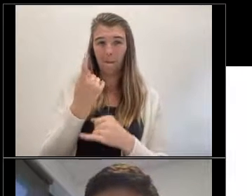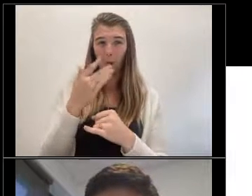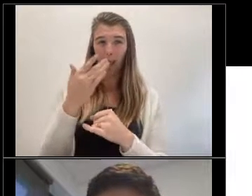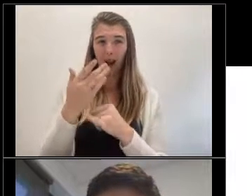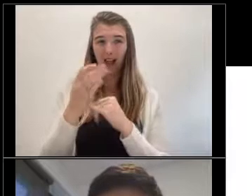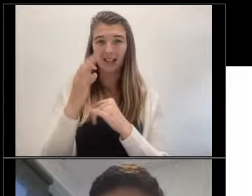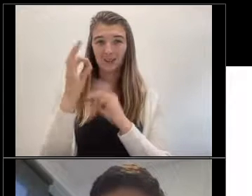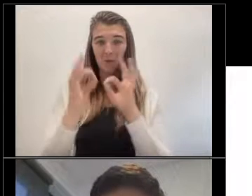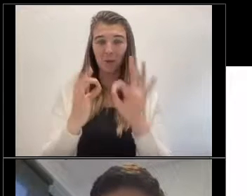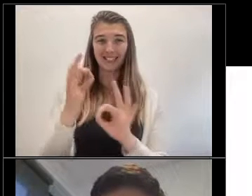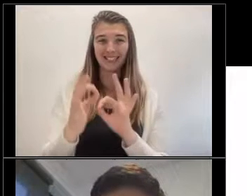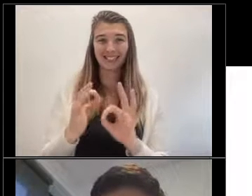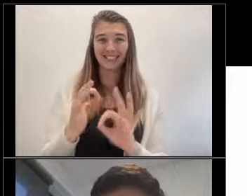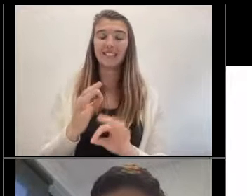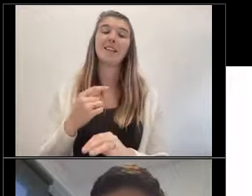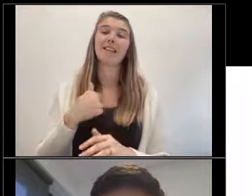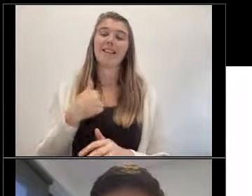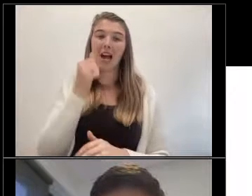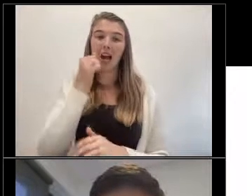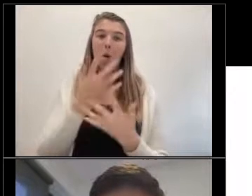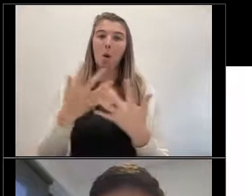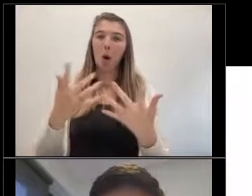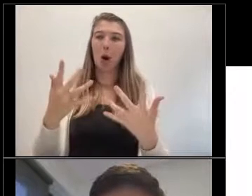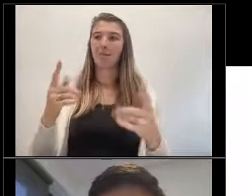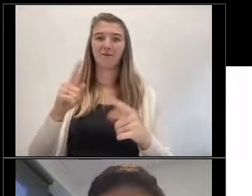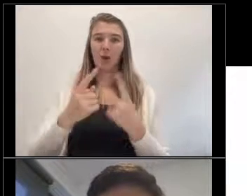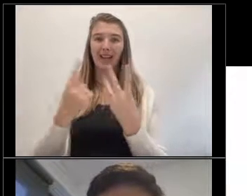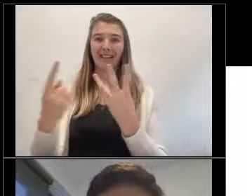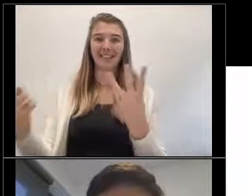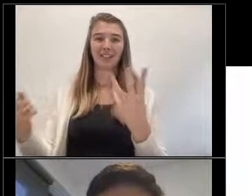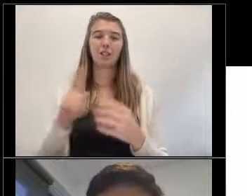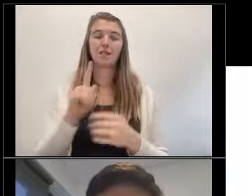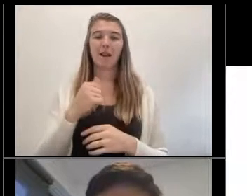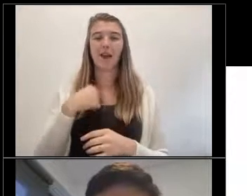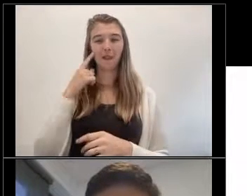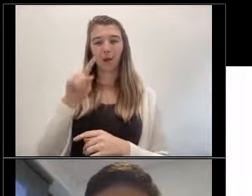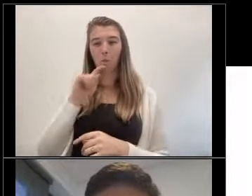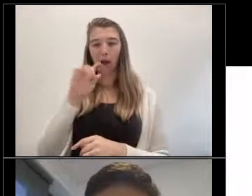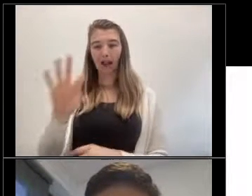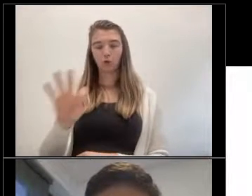of different ones for each of you, but I think I'm going to take one last one to round us off here.